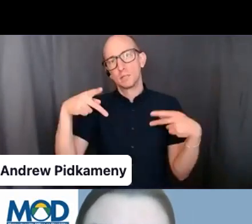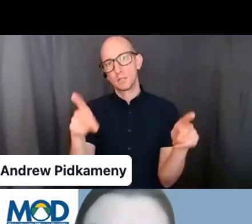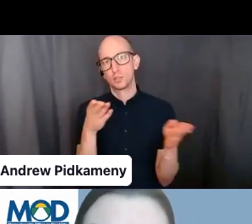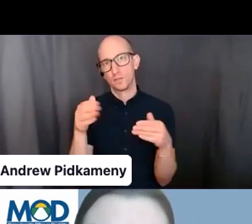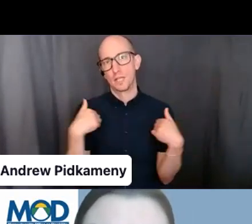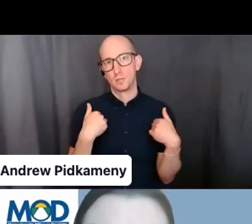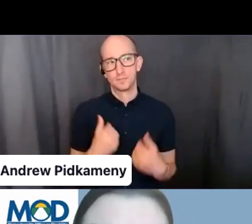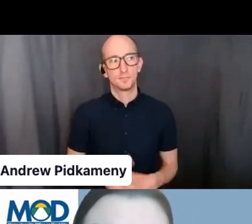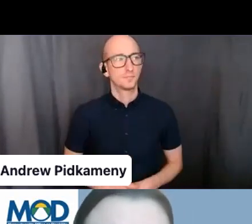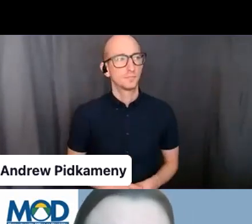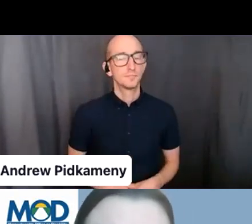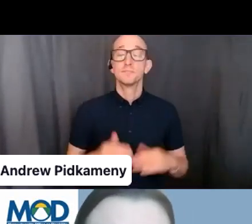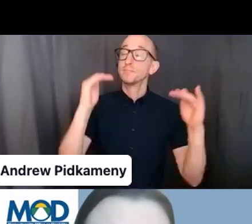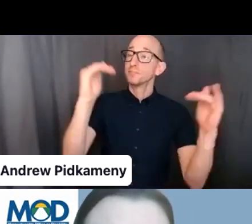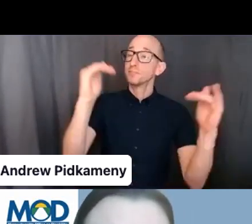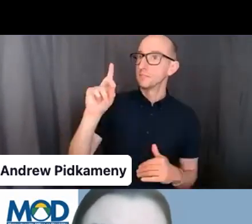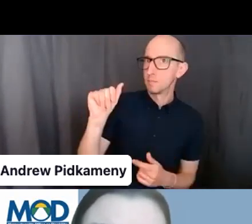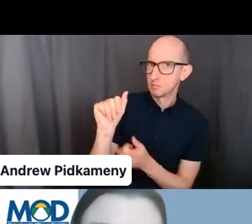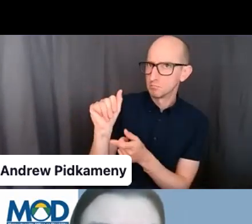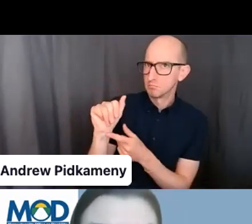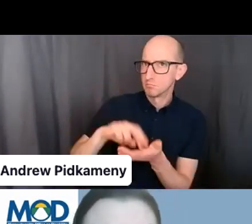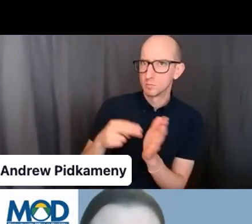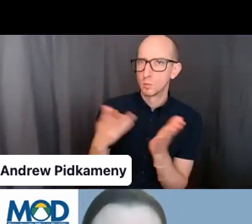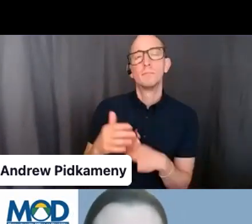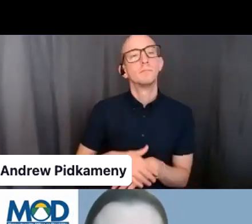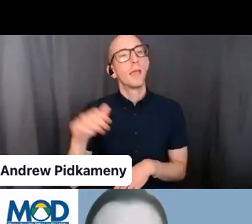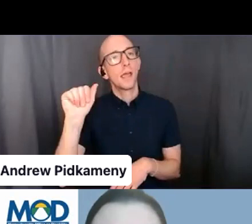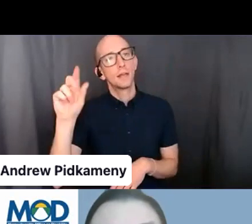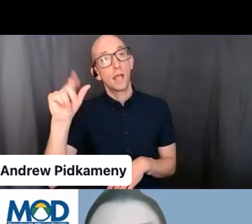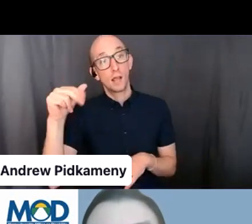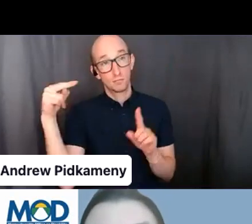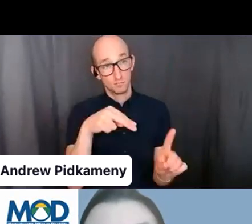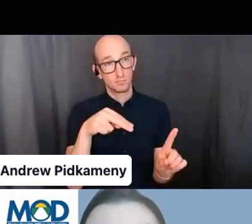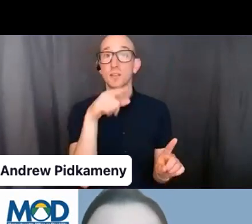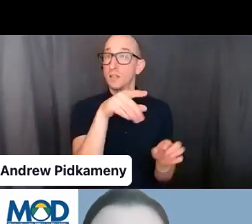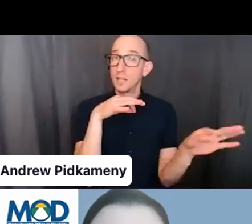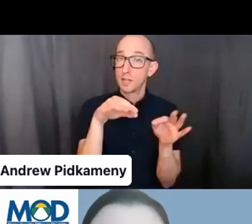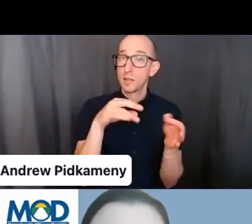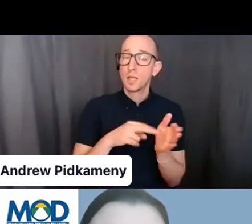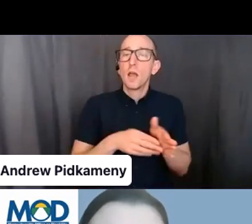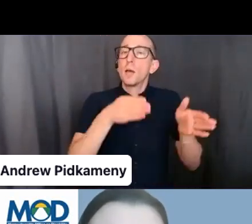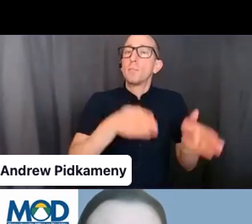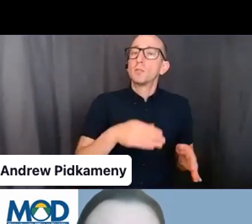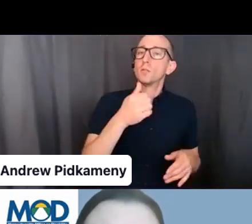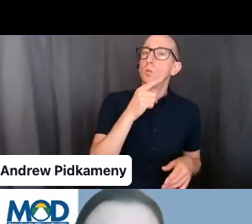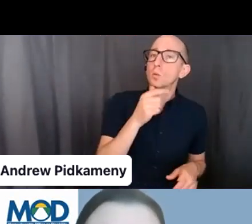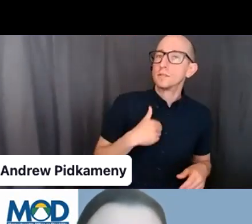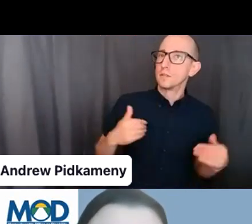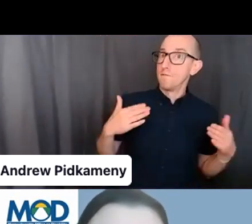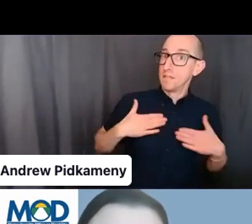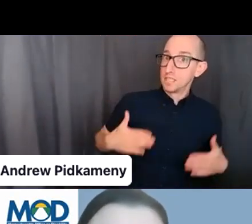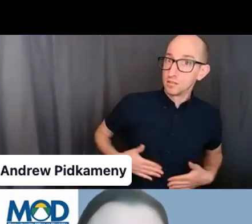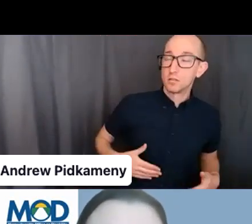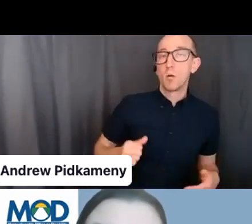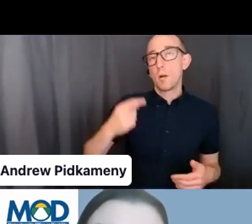What is a disability? So under the ADA, the relevant definition for this context is someone who has a physical or mental impairment that